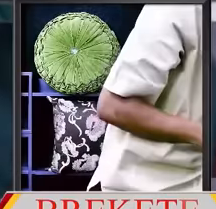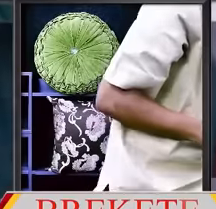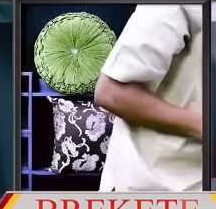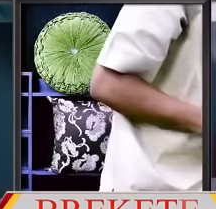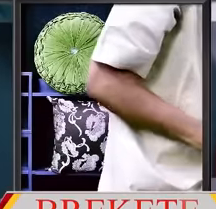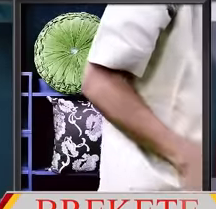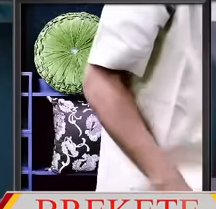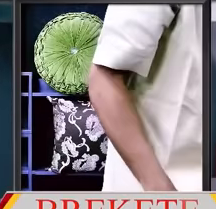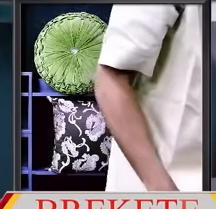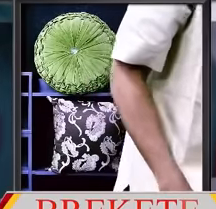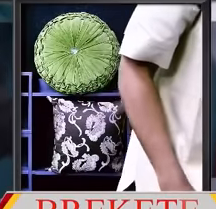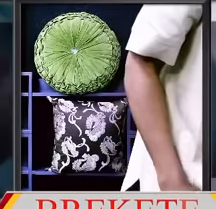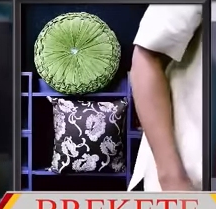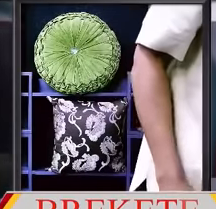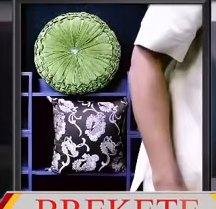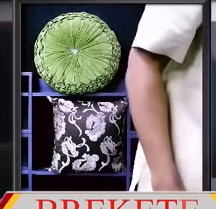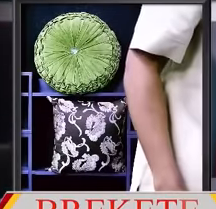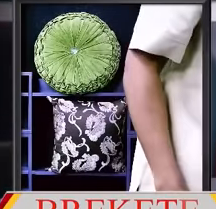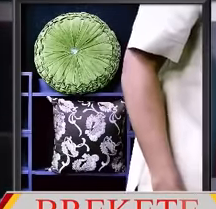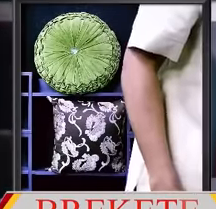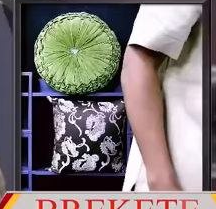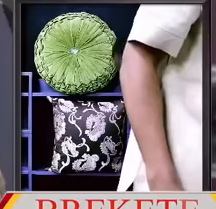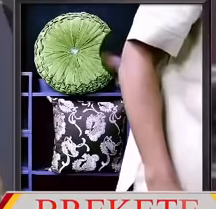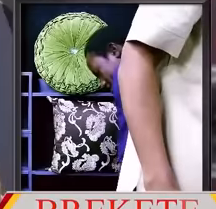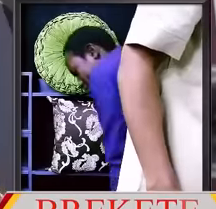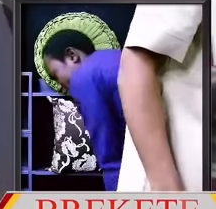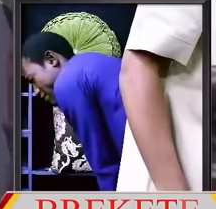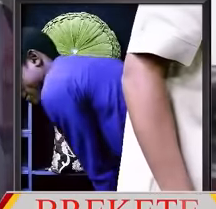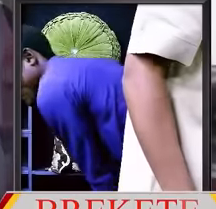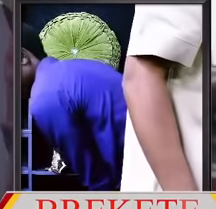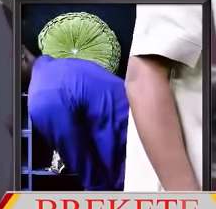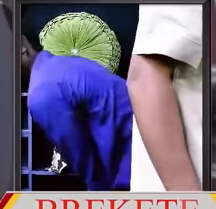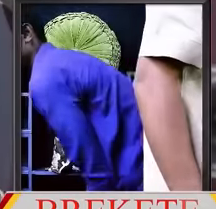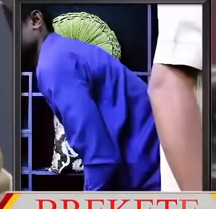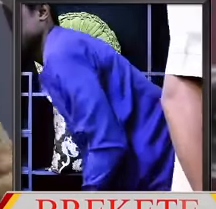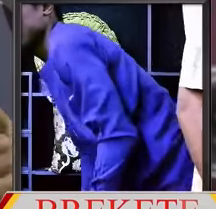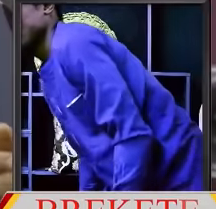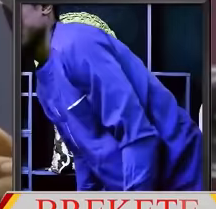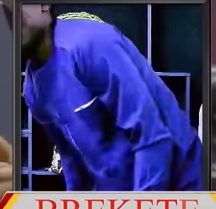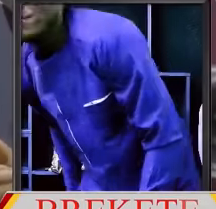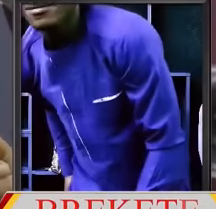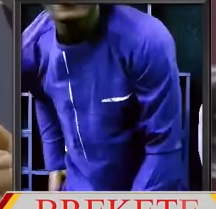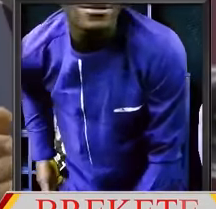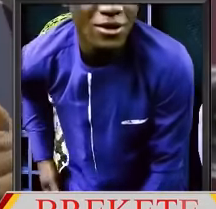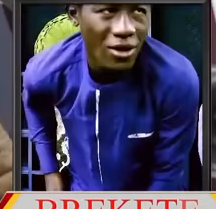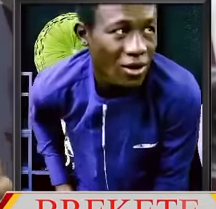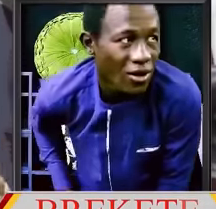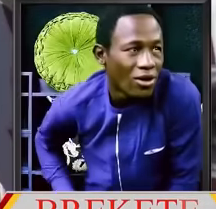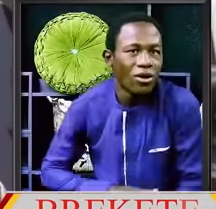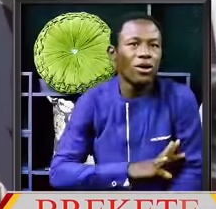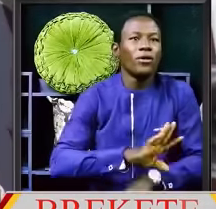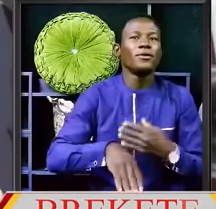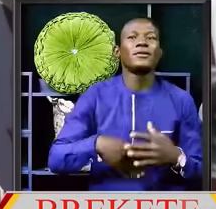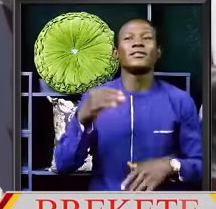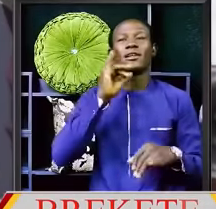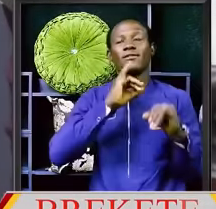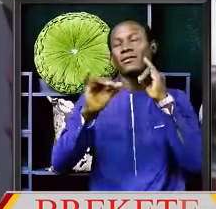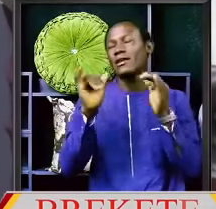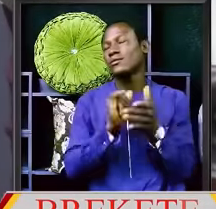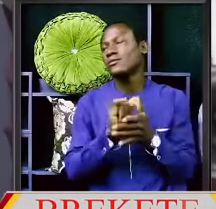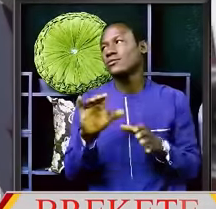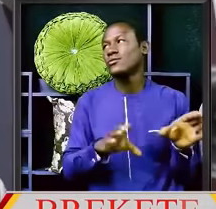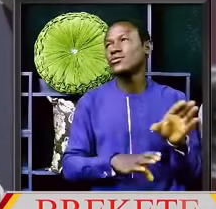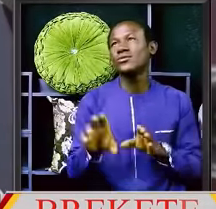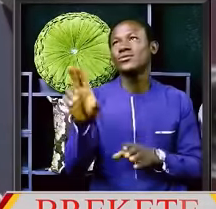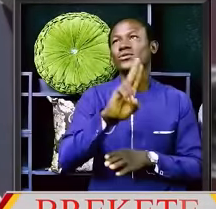That's the major thing that I want. Now, Shebi, now Yoruba, you talk. You say you go talk. All the previous interviews where you do, you carry English.